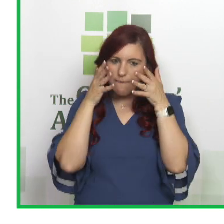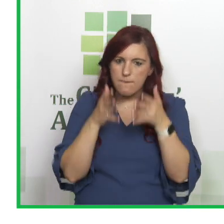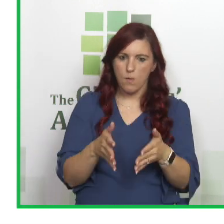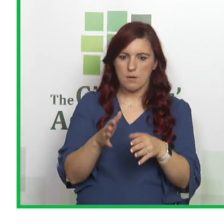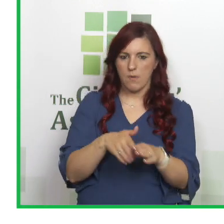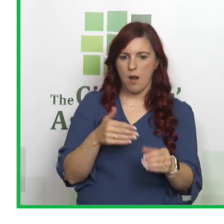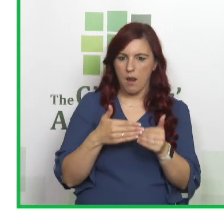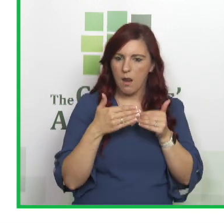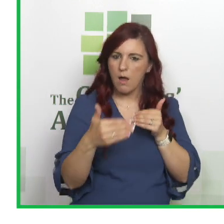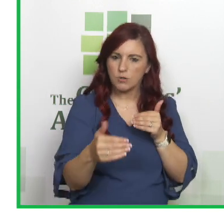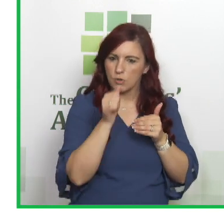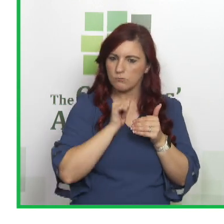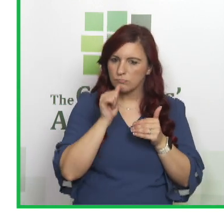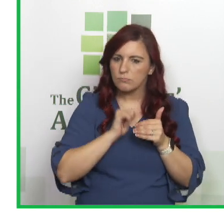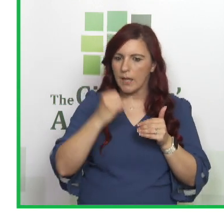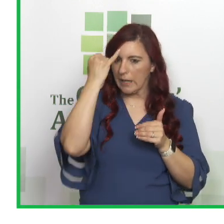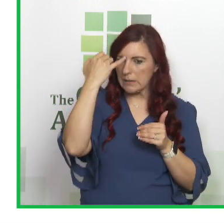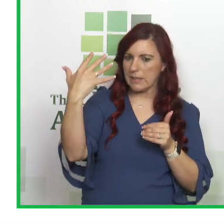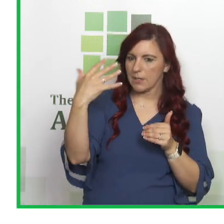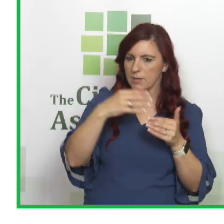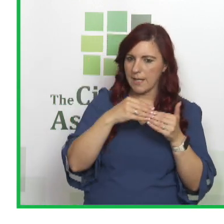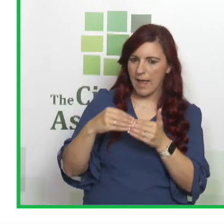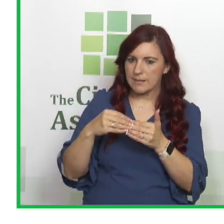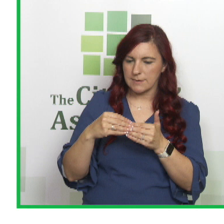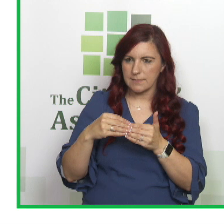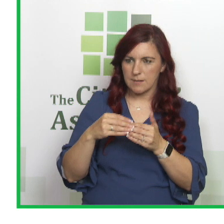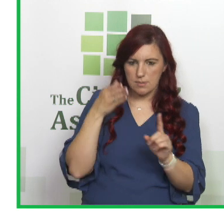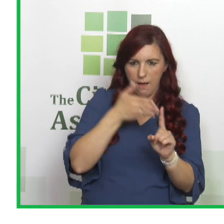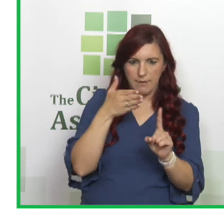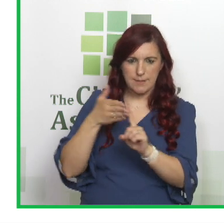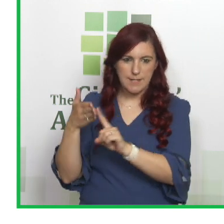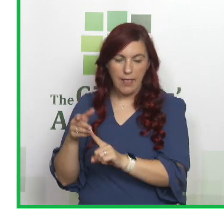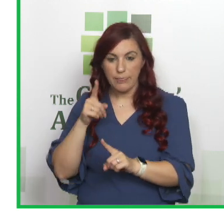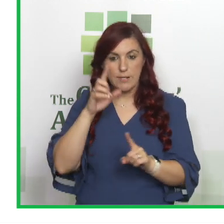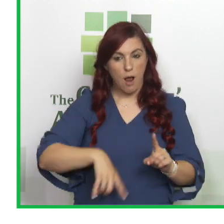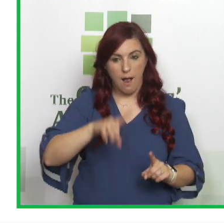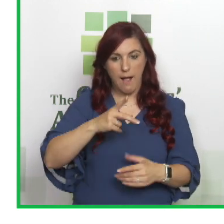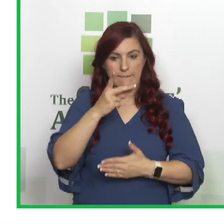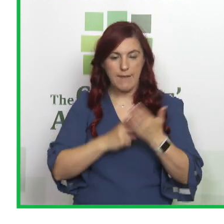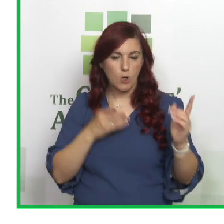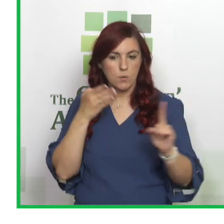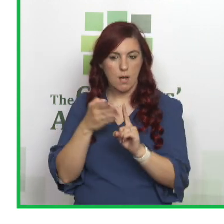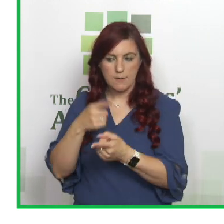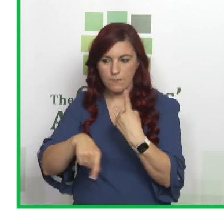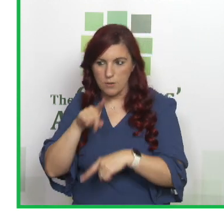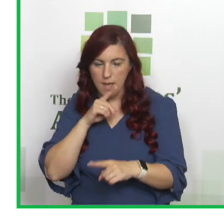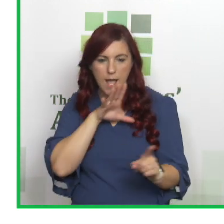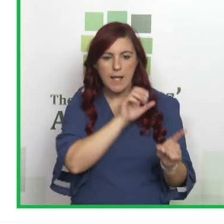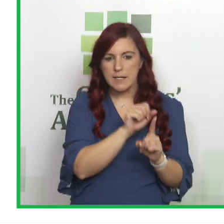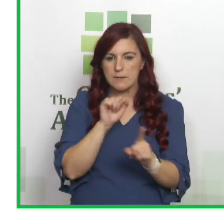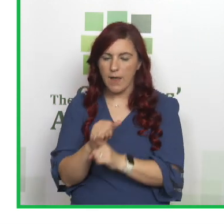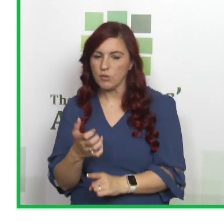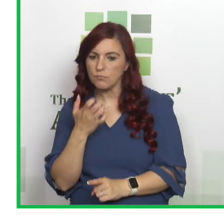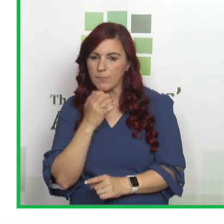and resilient intelligence-led targeted investigations. These are our high-value targets. Identified criminal organisations that